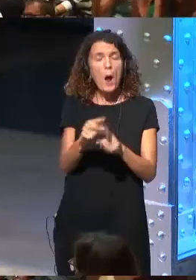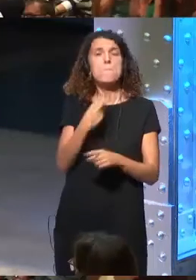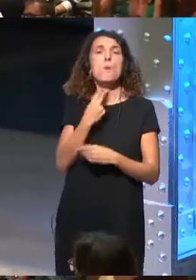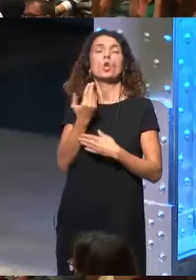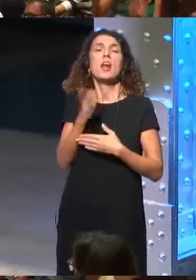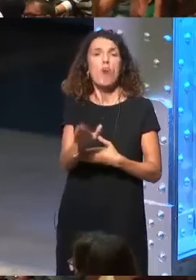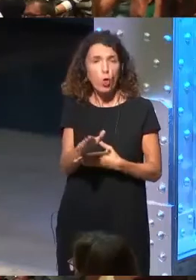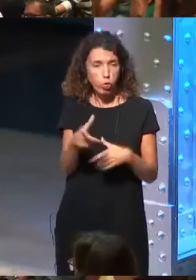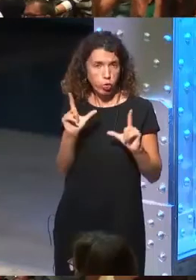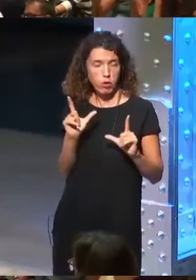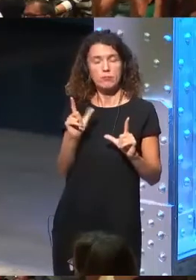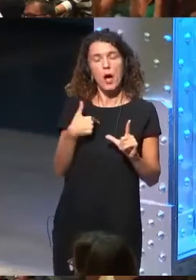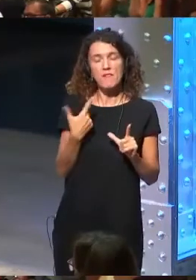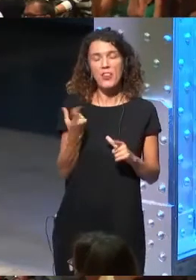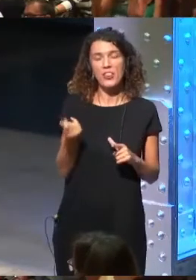teaching, nursing.